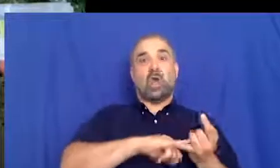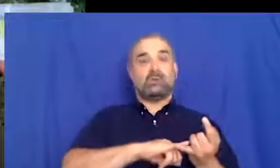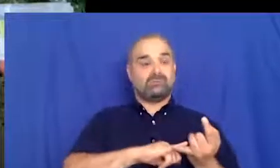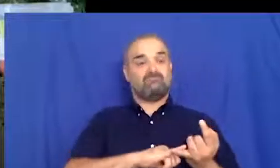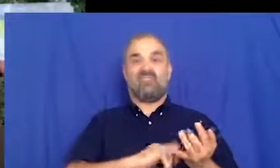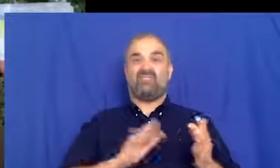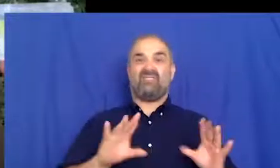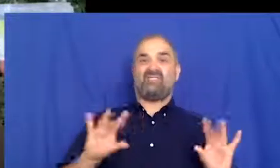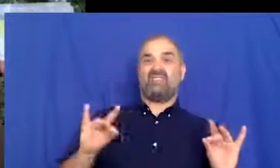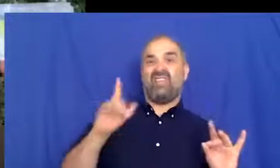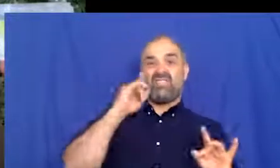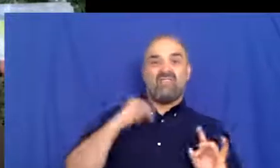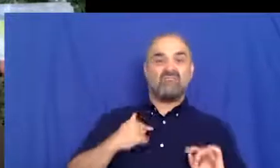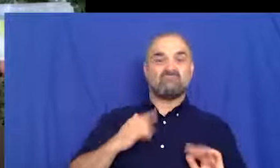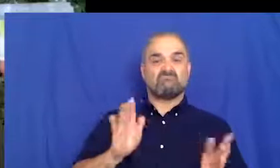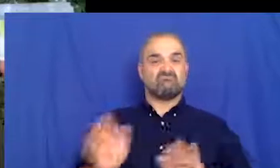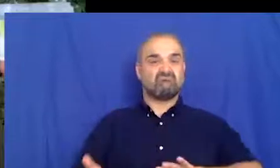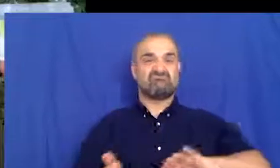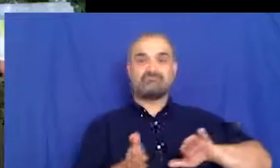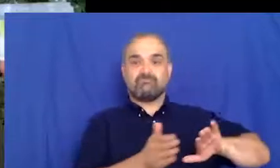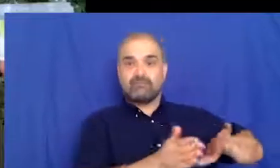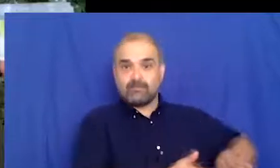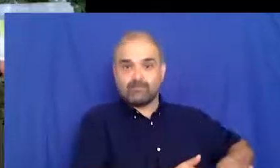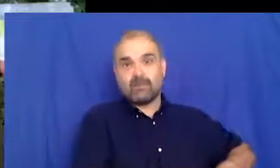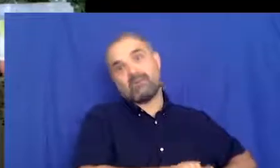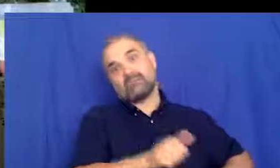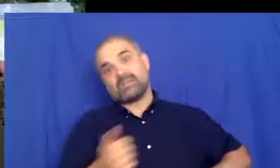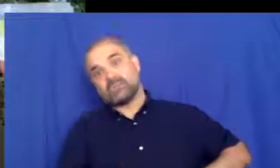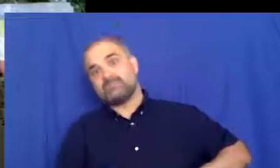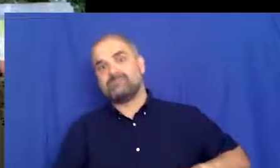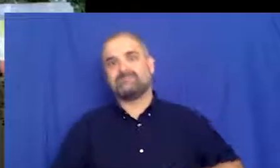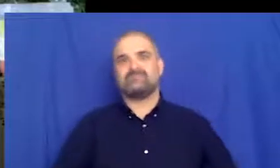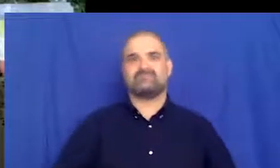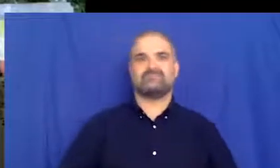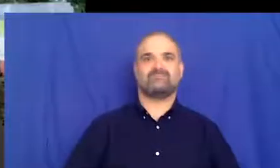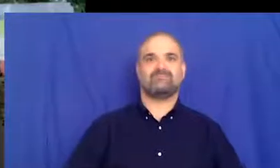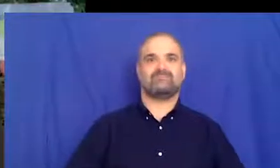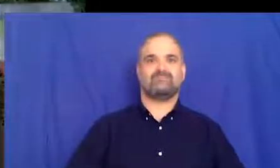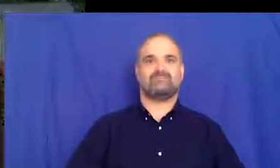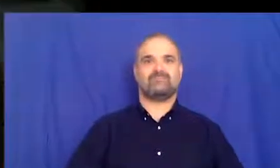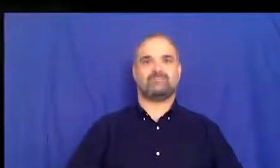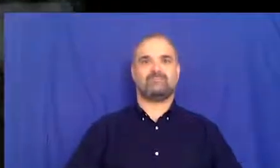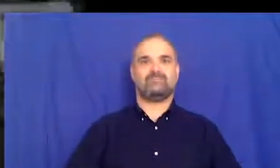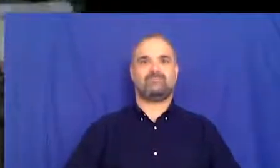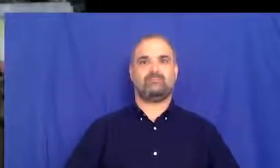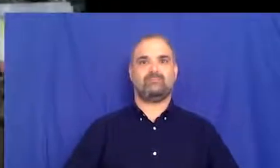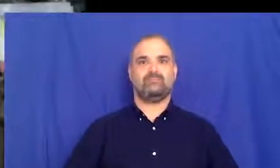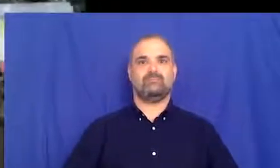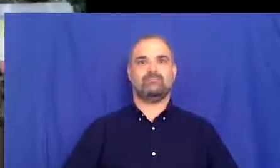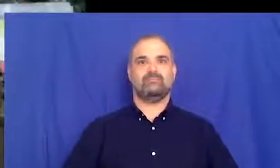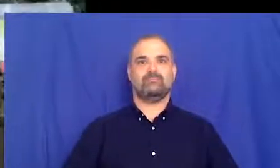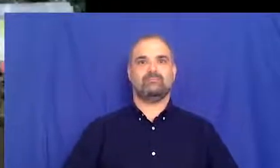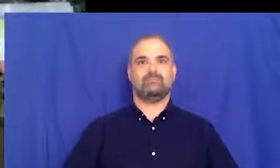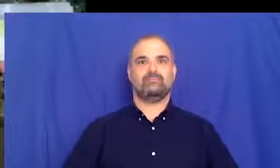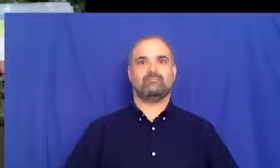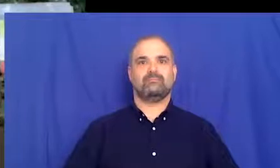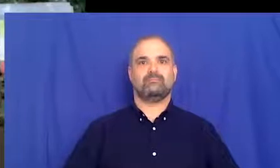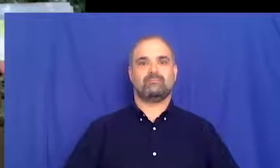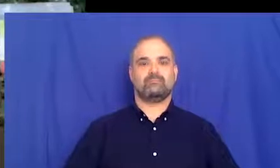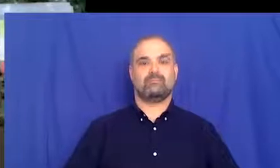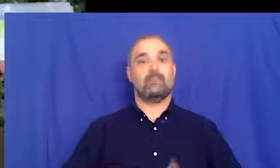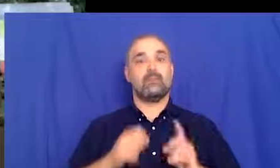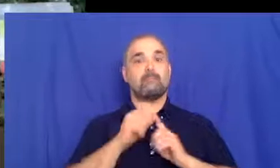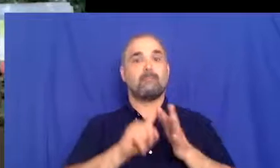to say on tongs. We're going to move along to our next animal. Next animal I'm going to show you is